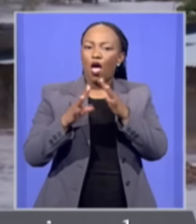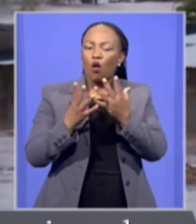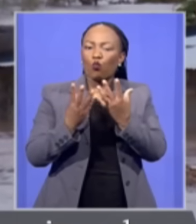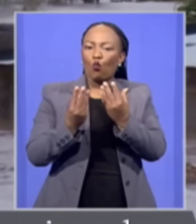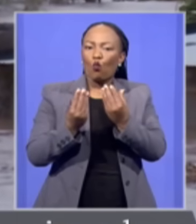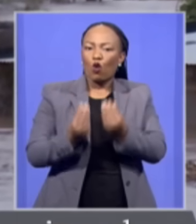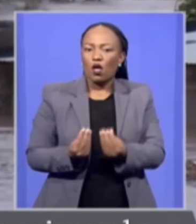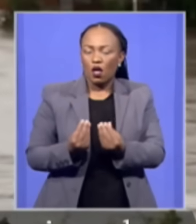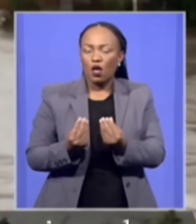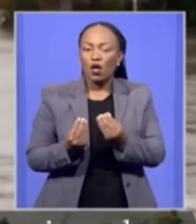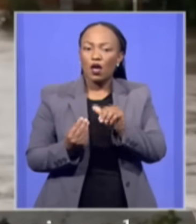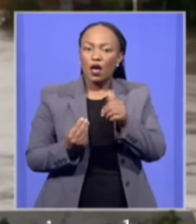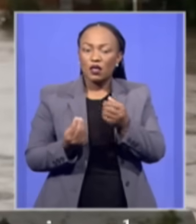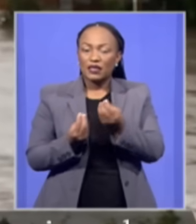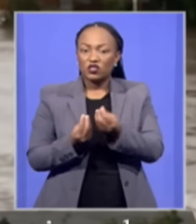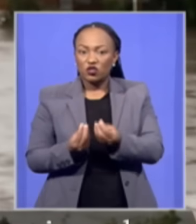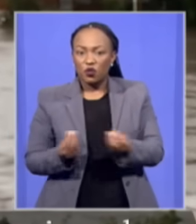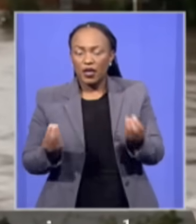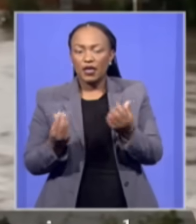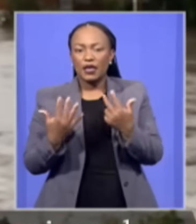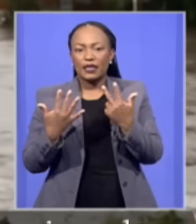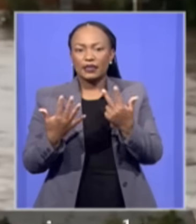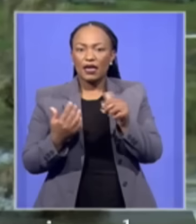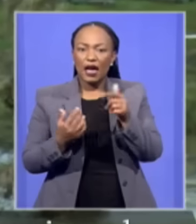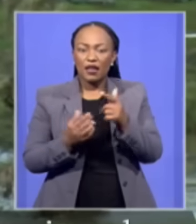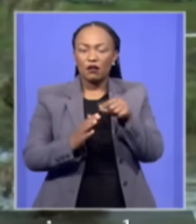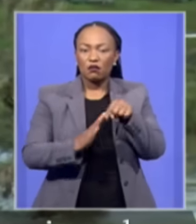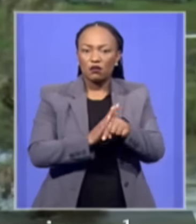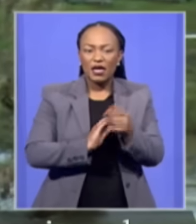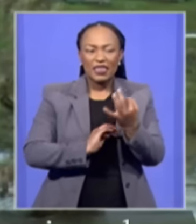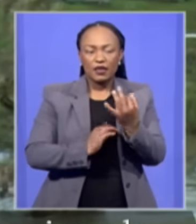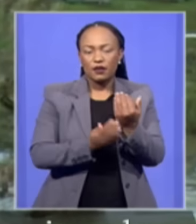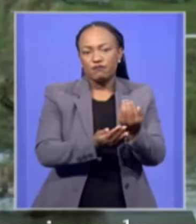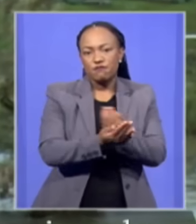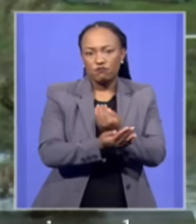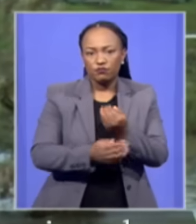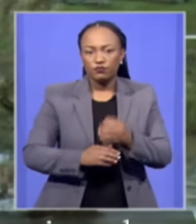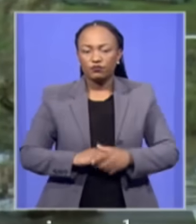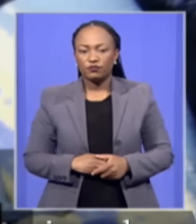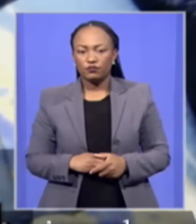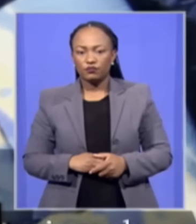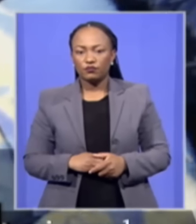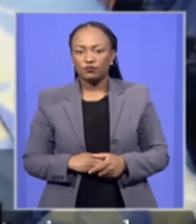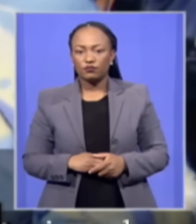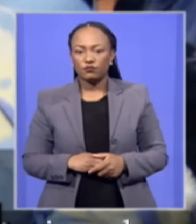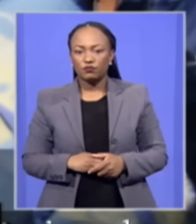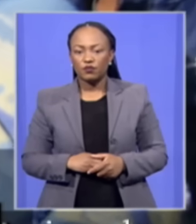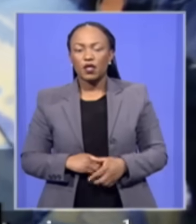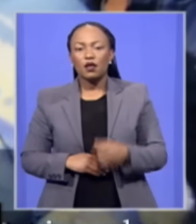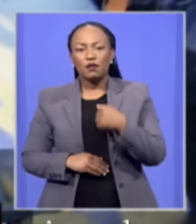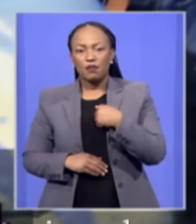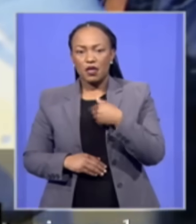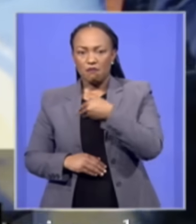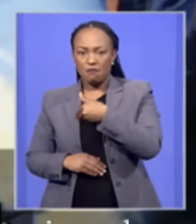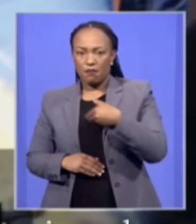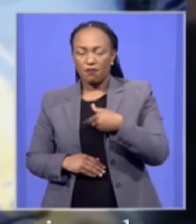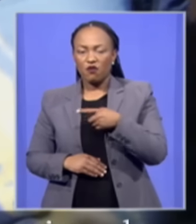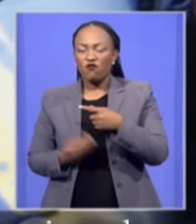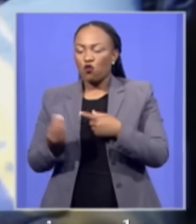ba bane ba ntse ba lahlehile, ha pholoswa ba bararo. Mna ndingumzali womnye umntwana olapha